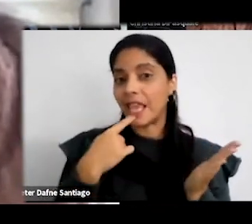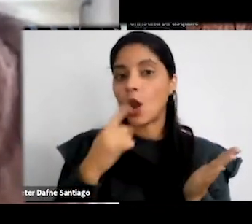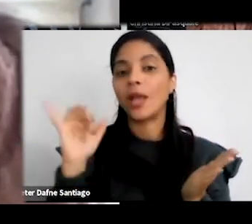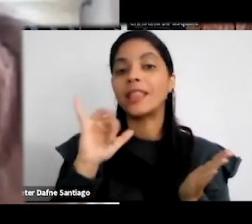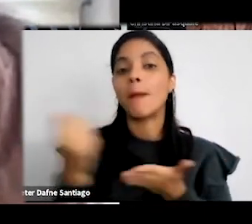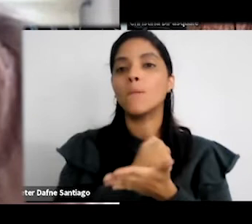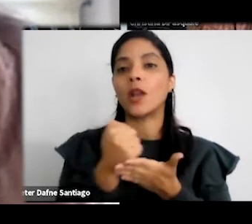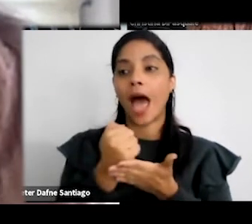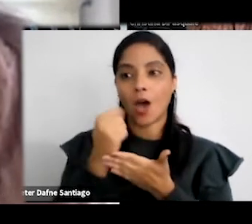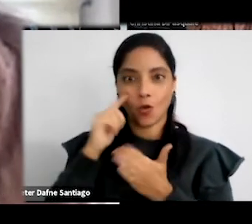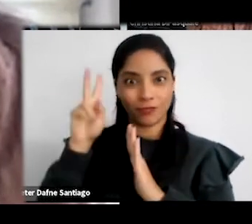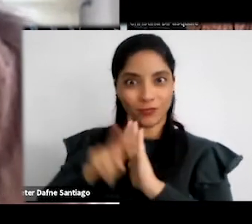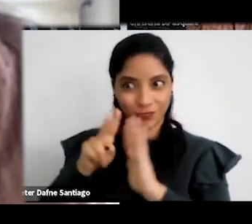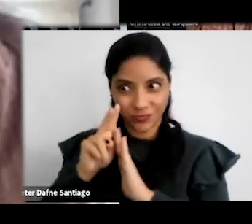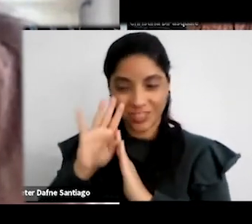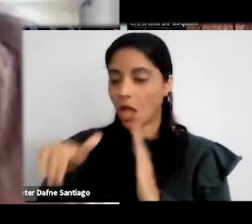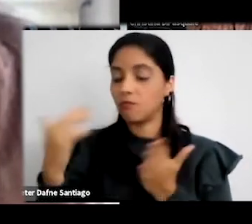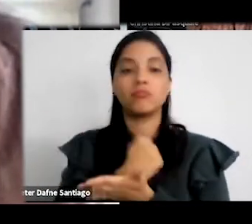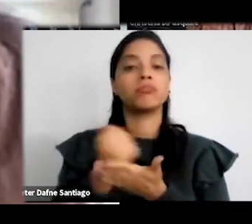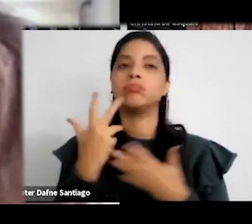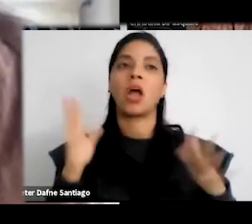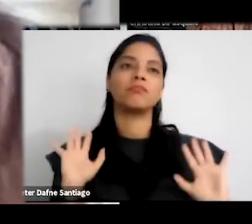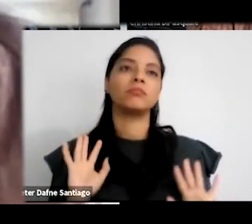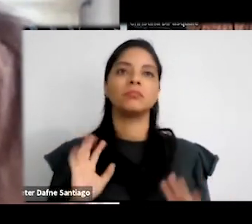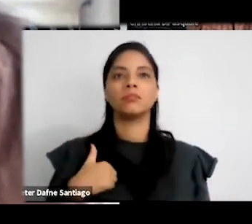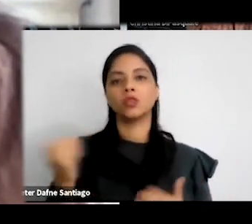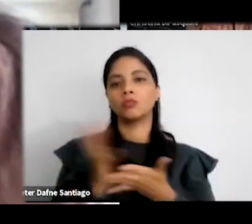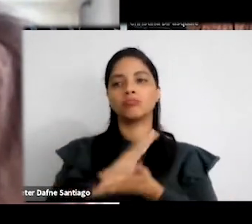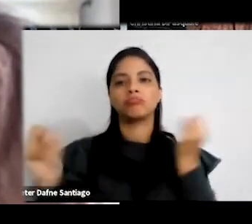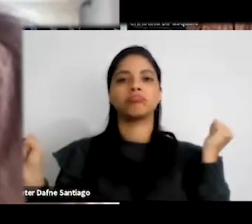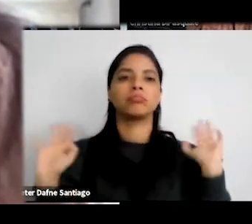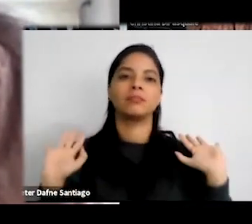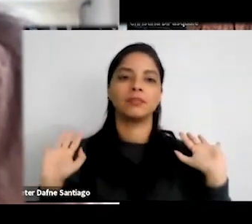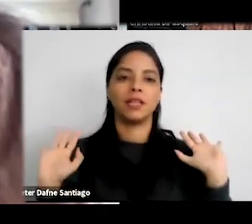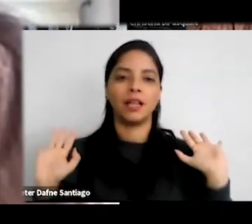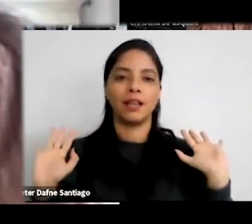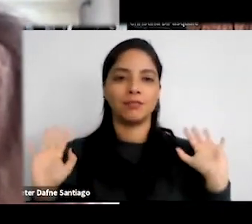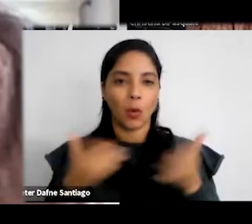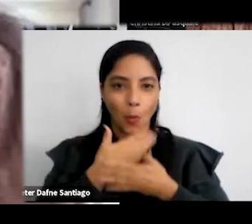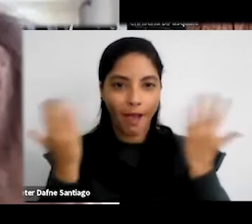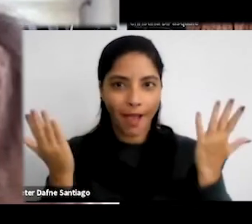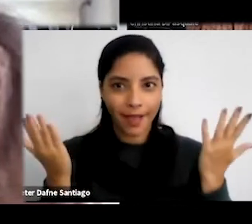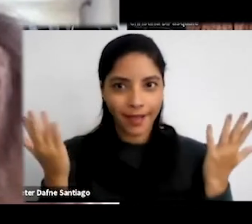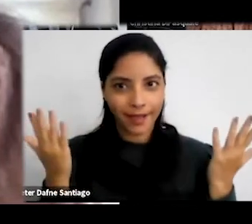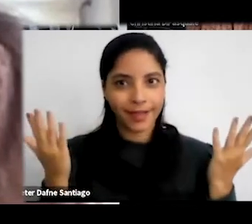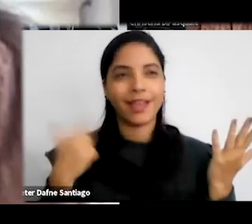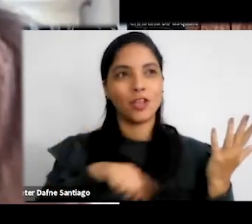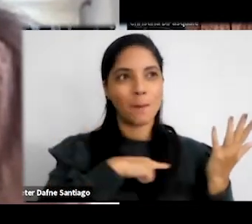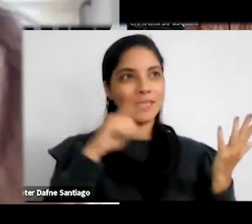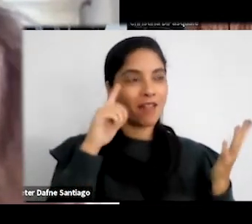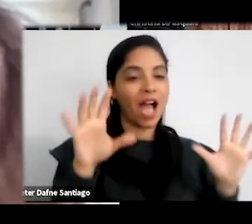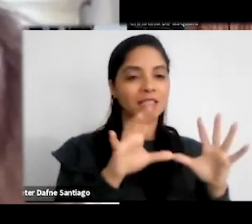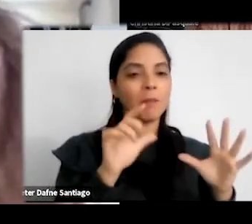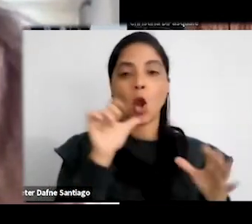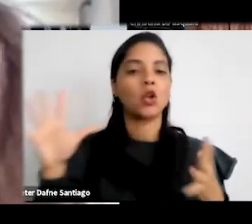said that. They said, we erased it. We plan to re-air it. We're not going to, and it's erased. and you can never see it again.